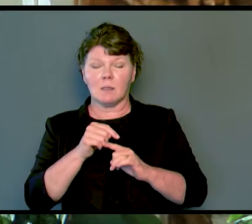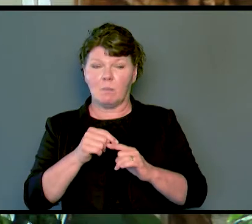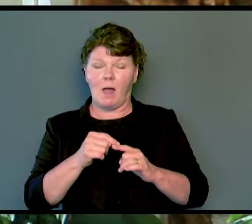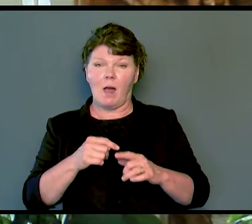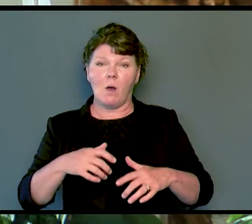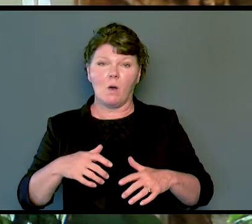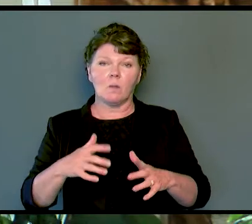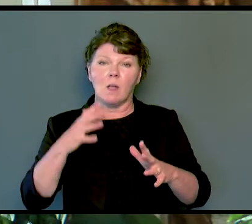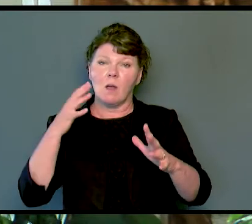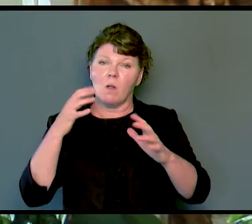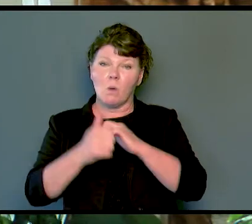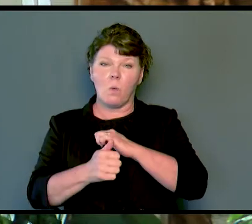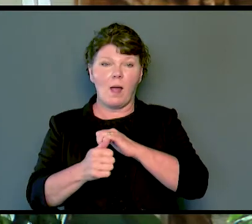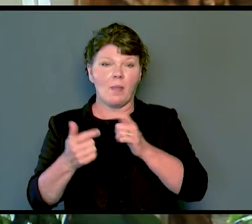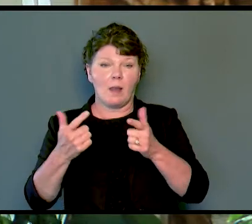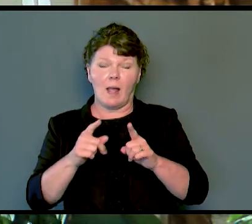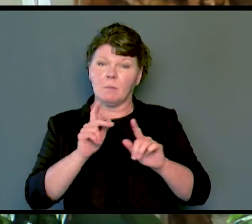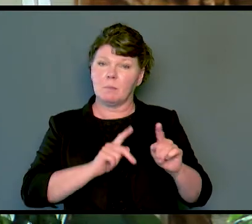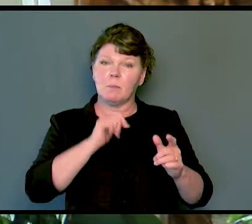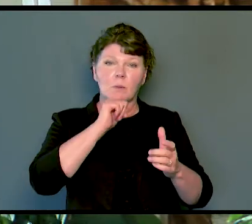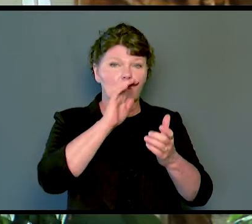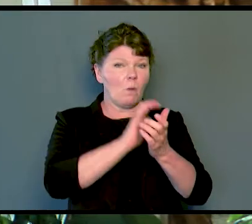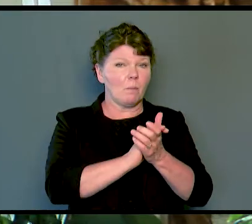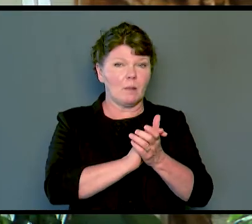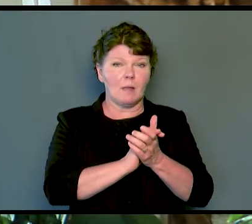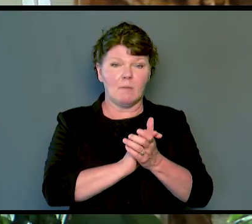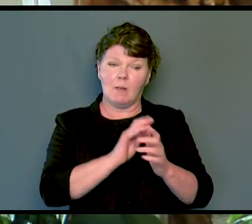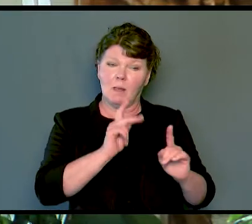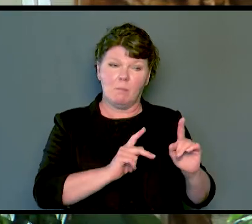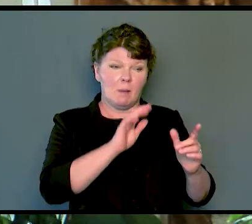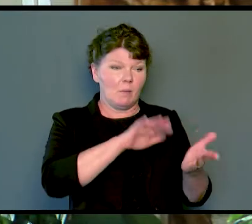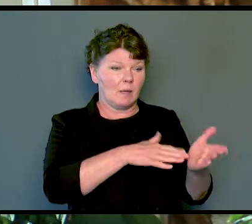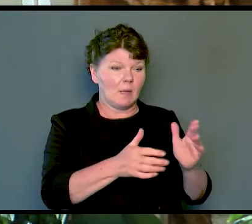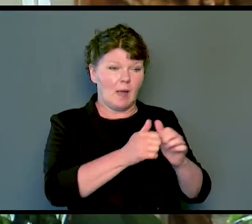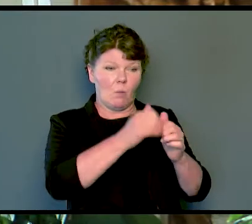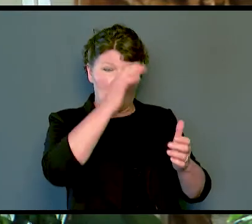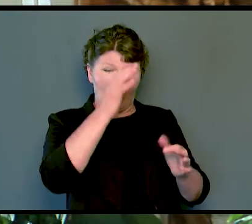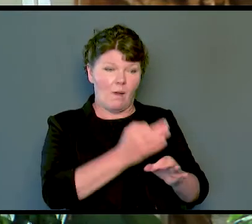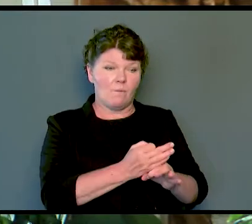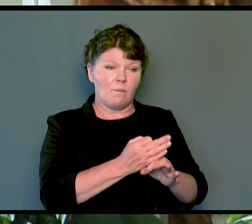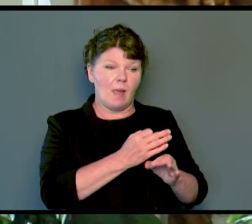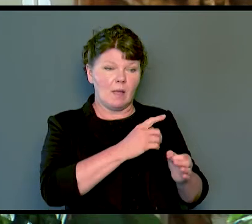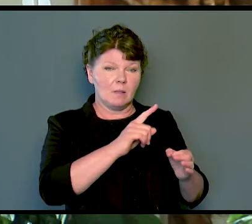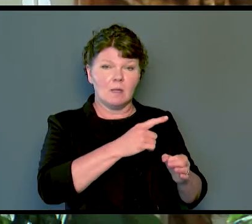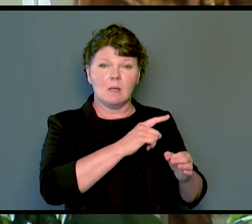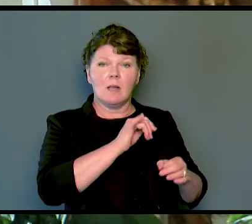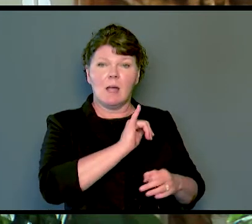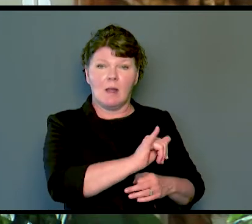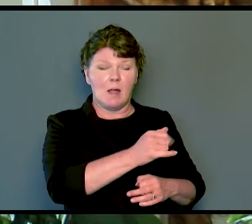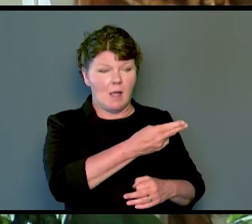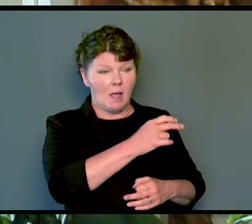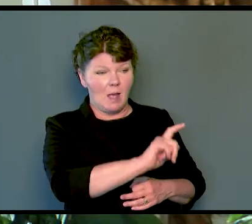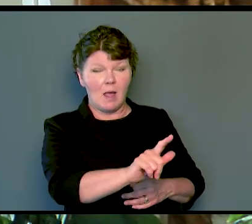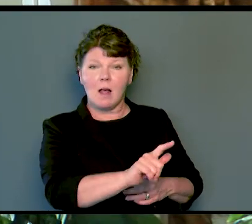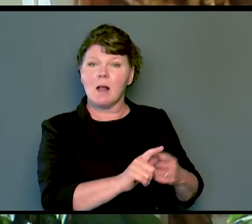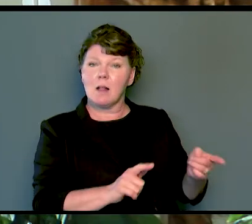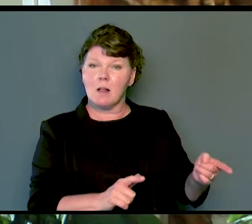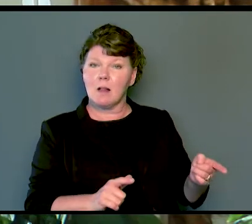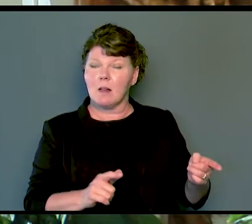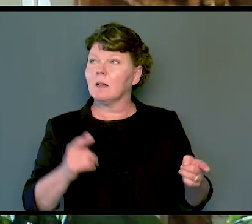those who do not believe in the Savior. The Bible says that those who die without faith in Jesus will be condemned to hell